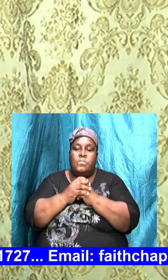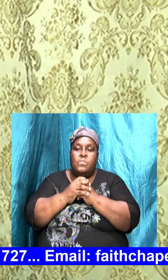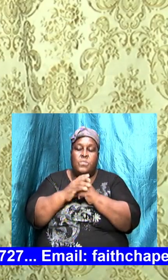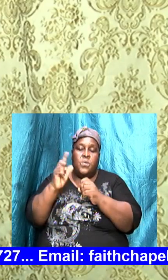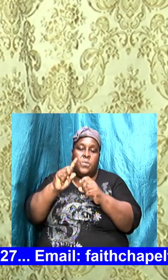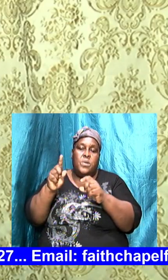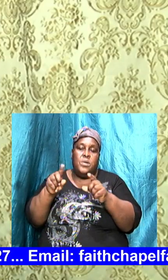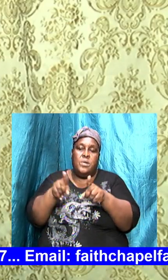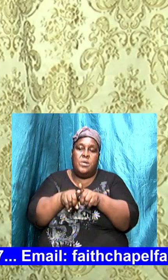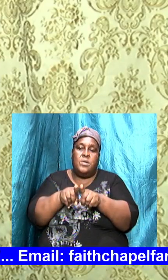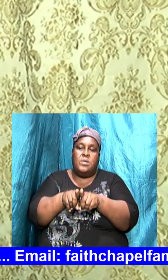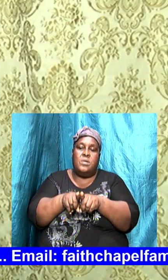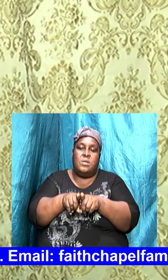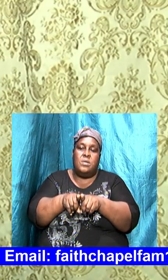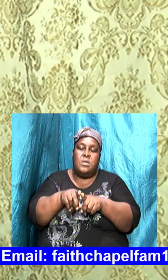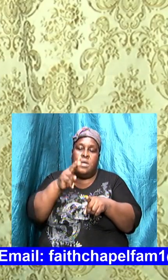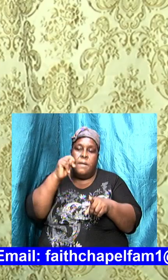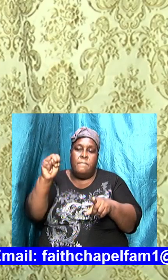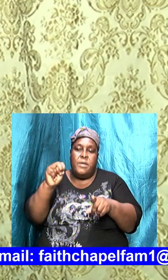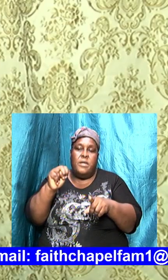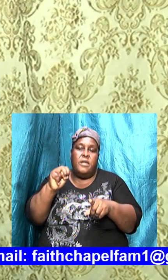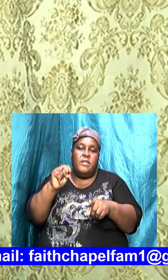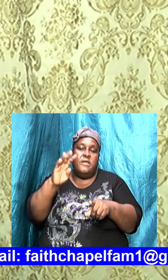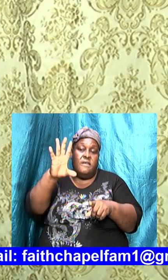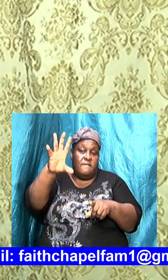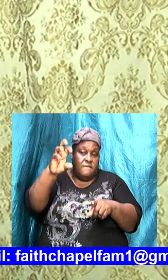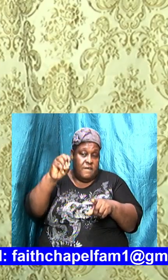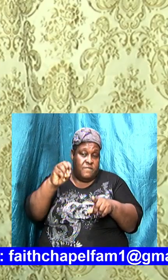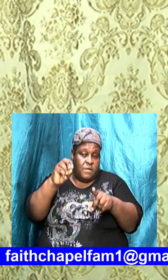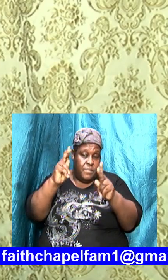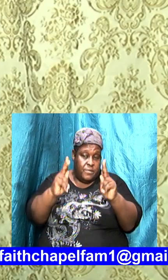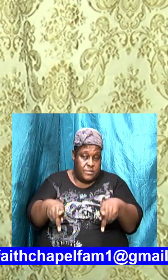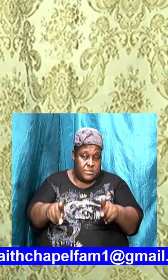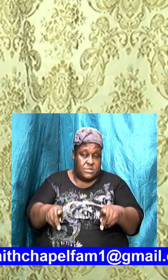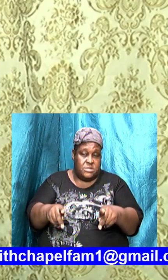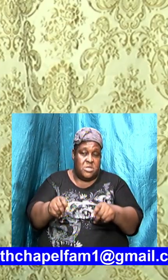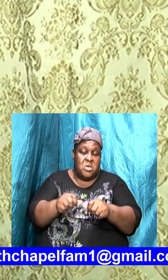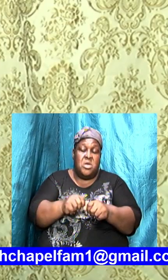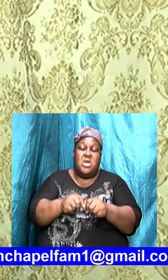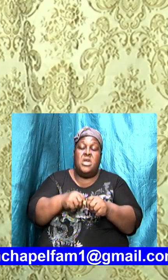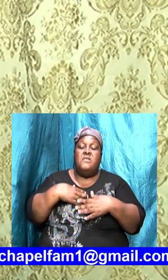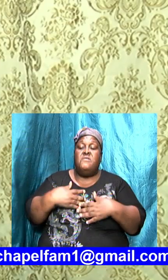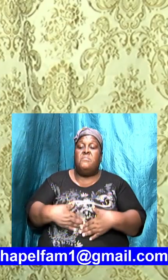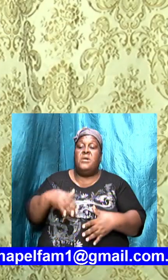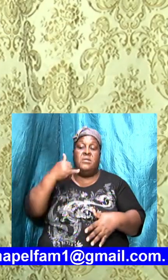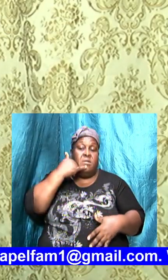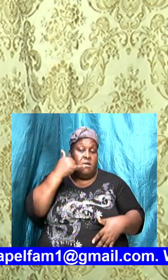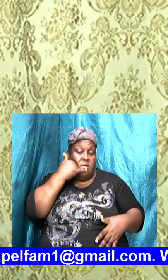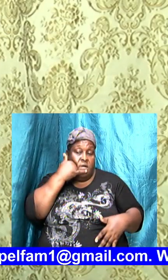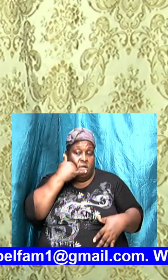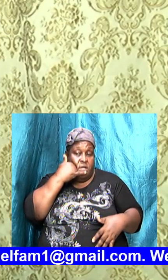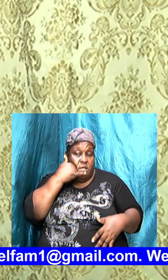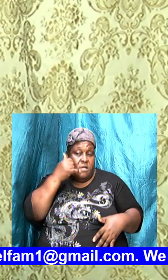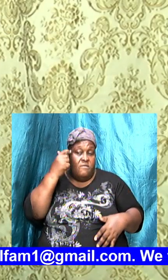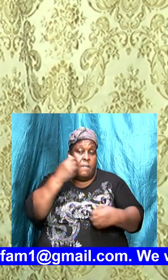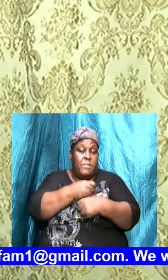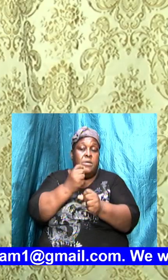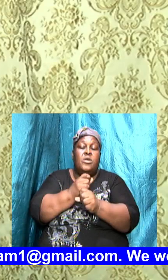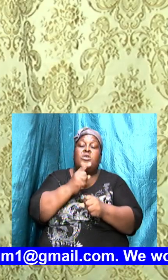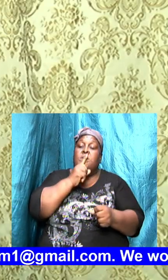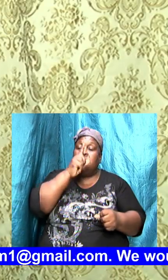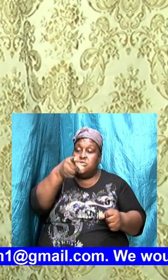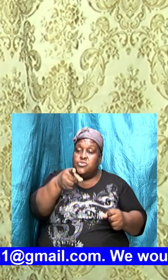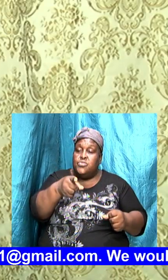whereas it would have been 50 persons and everybody call in for ensuring